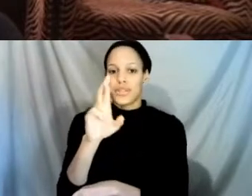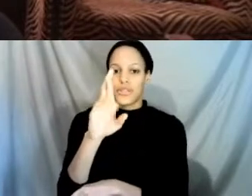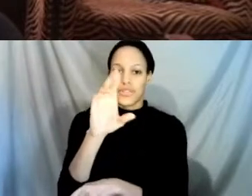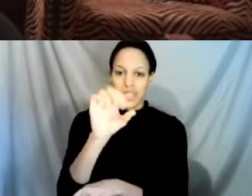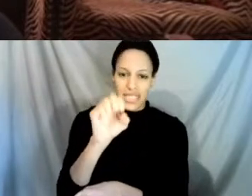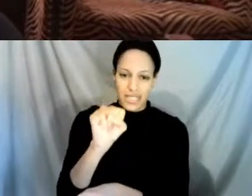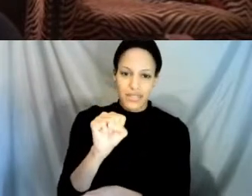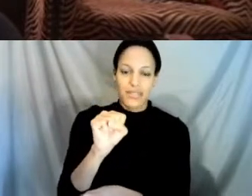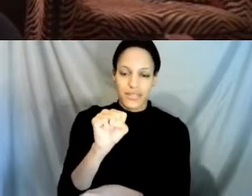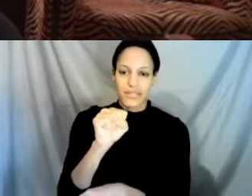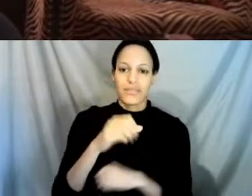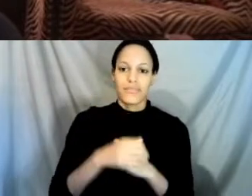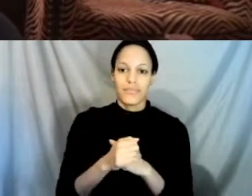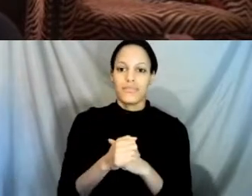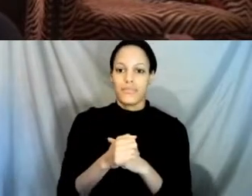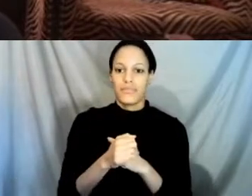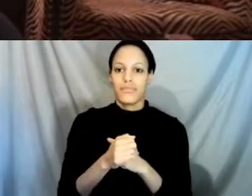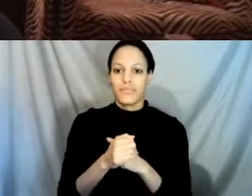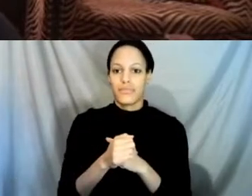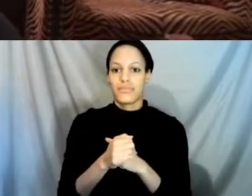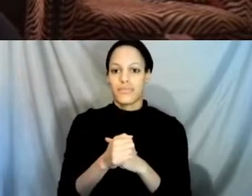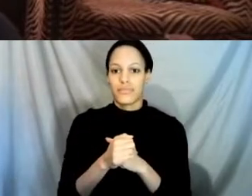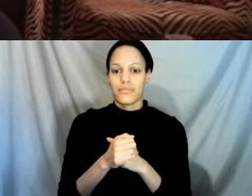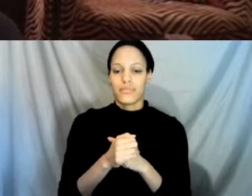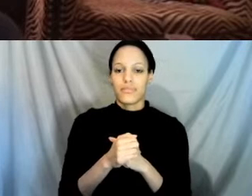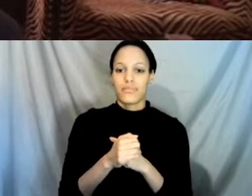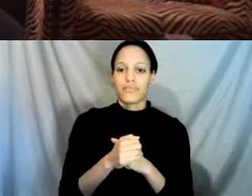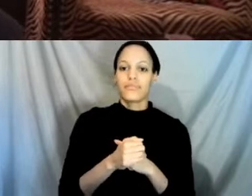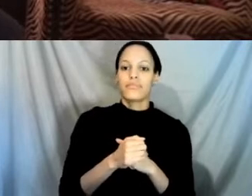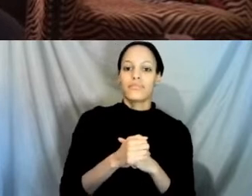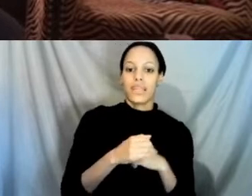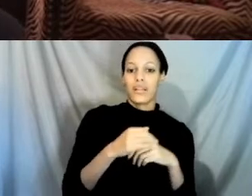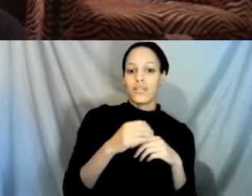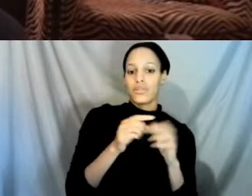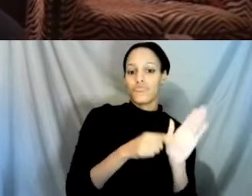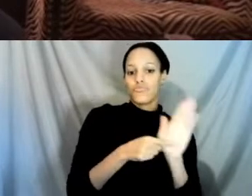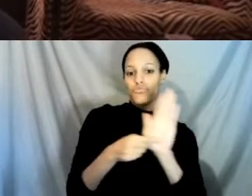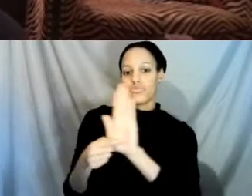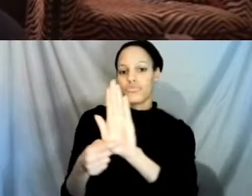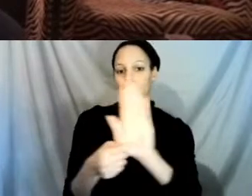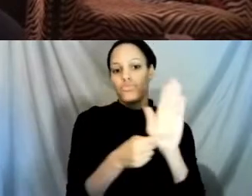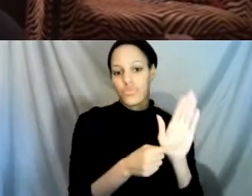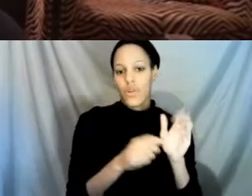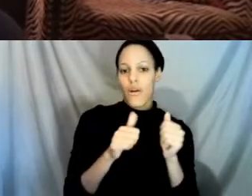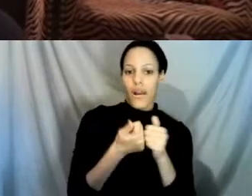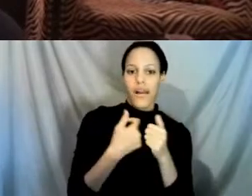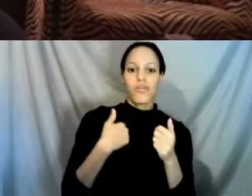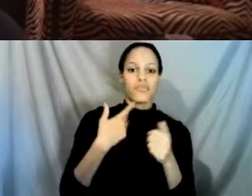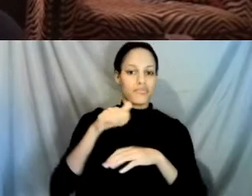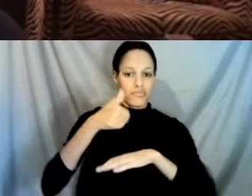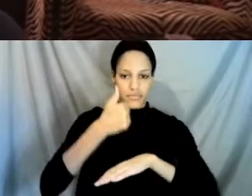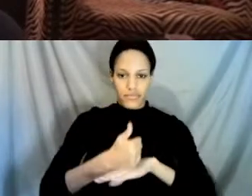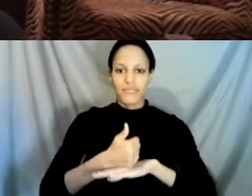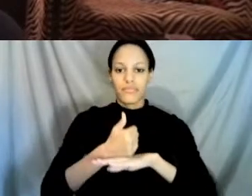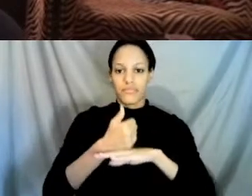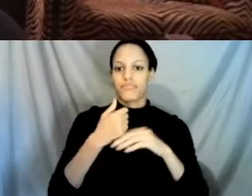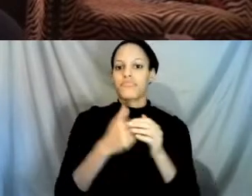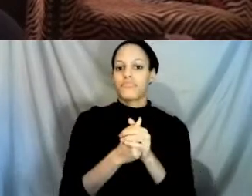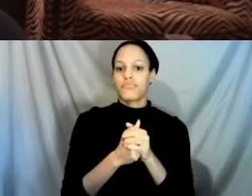blocks that are no different from anyone else's to help me get to 10 years as an arts